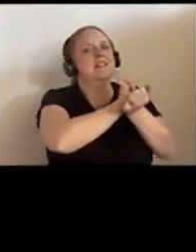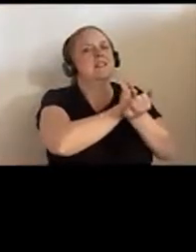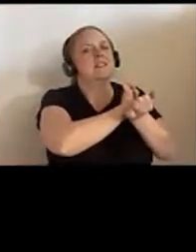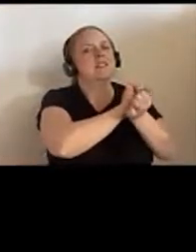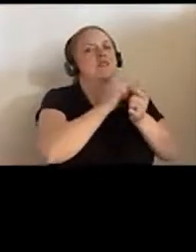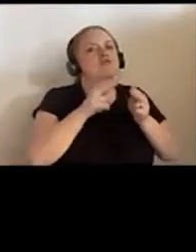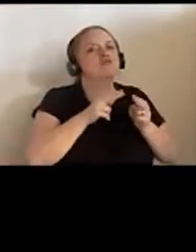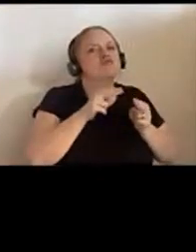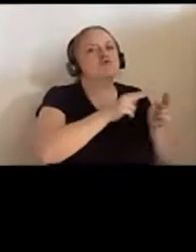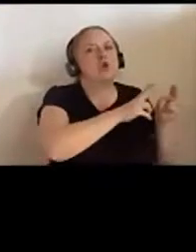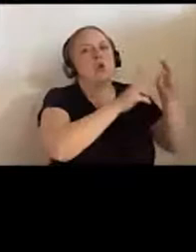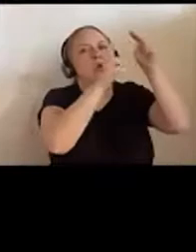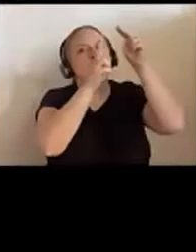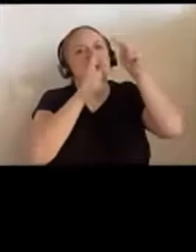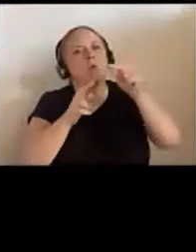used to